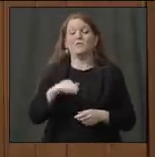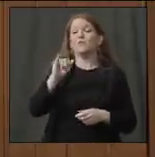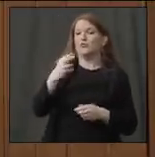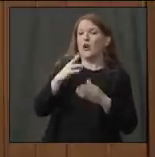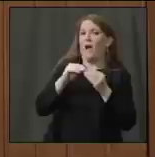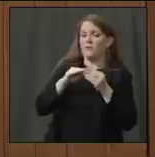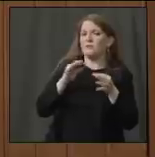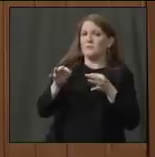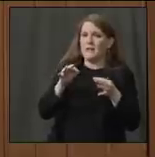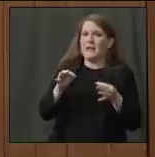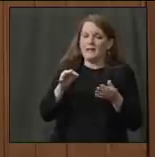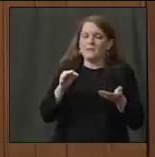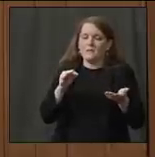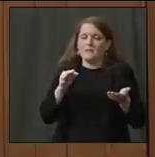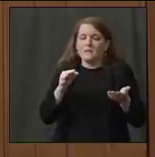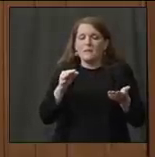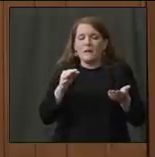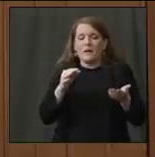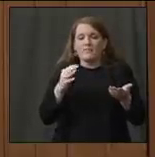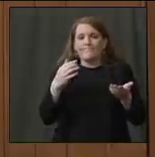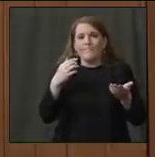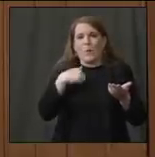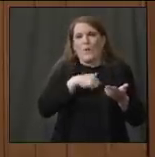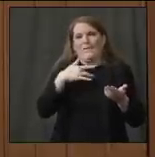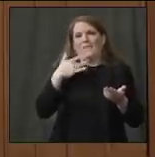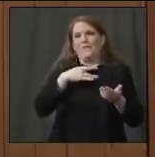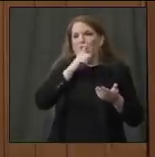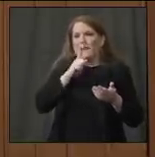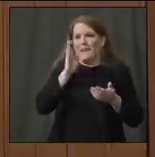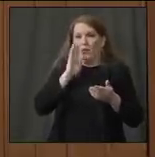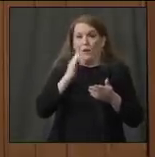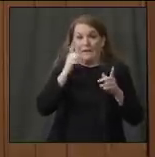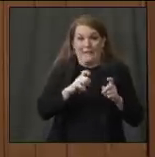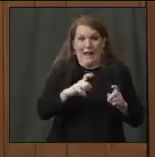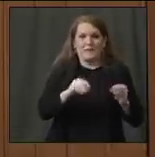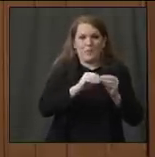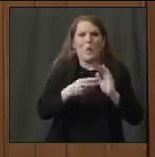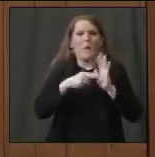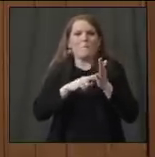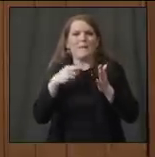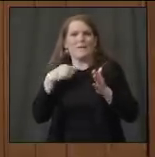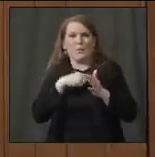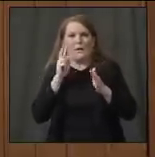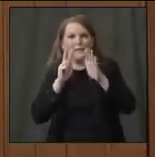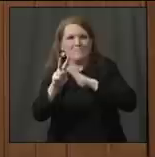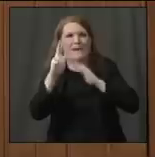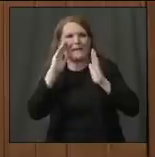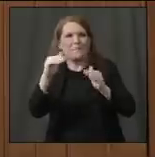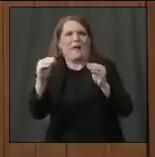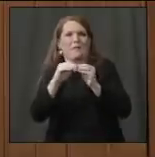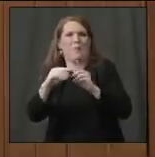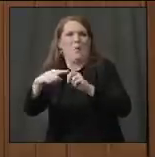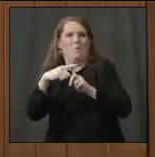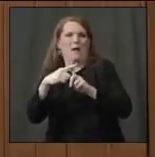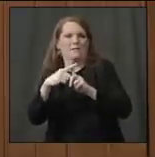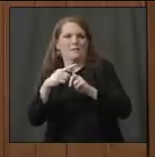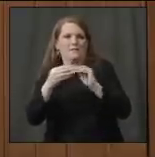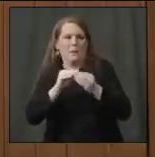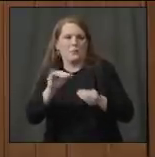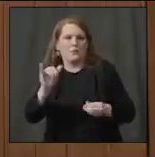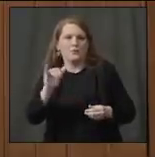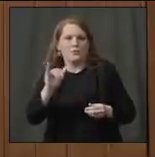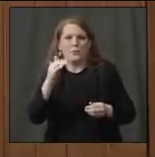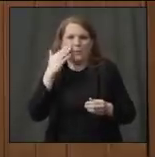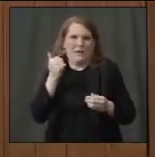others have, that the testing is really probably the tip of the iceberg. And some of the studies that are being done on antibody testing now, like in New York, has released